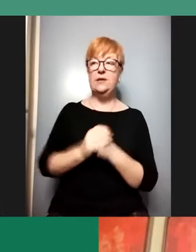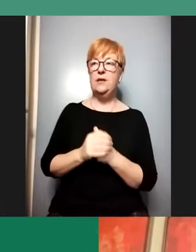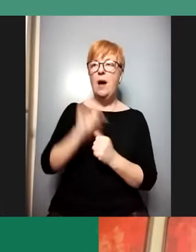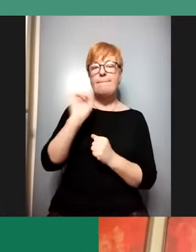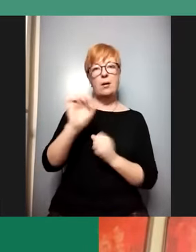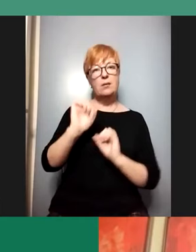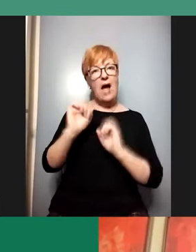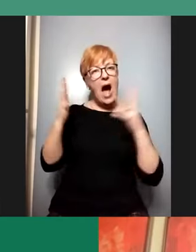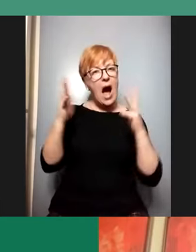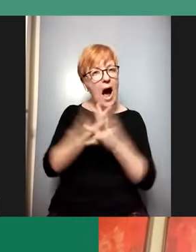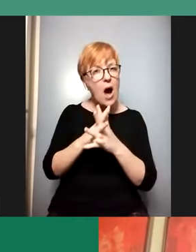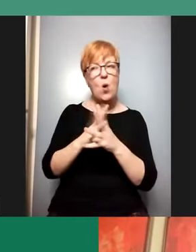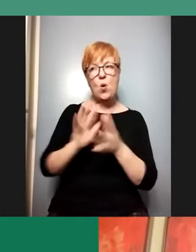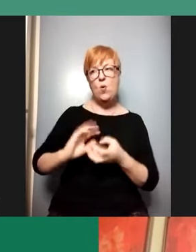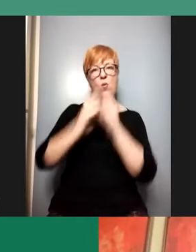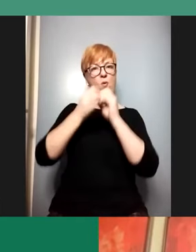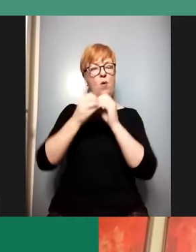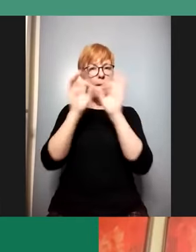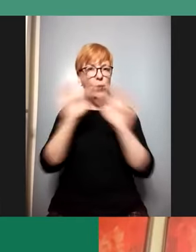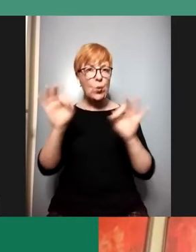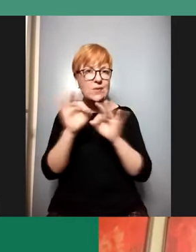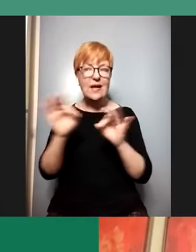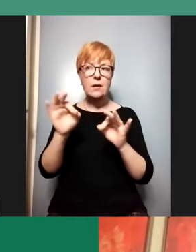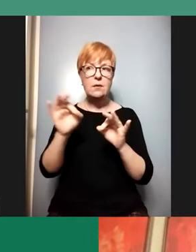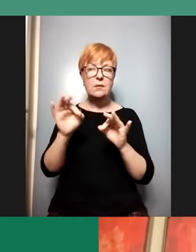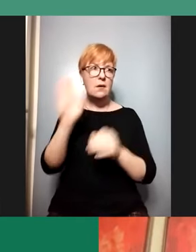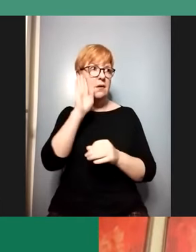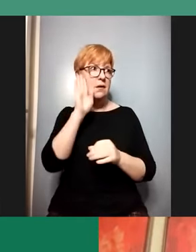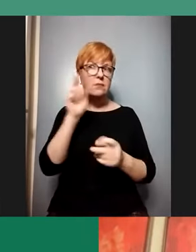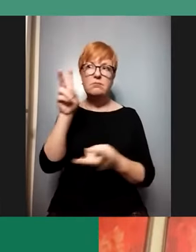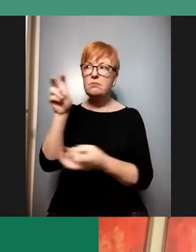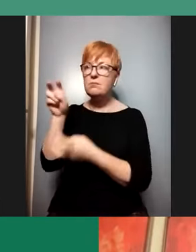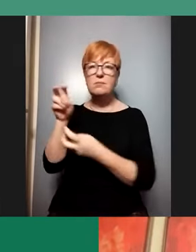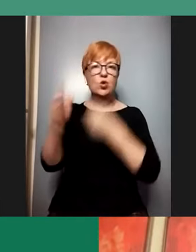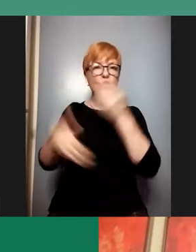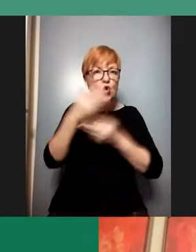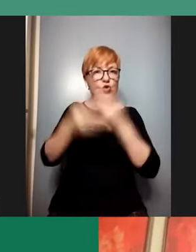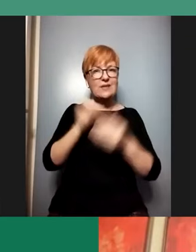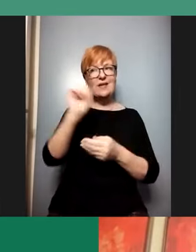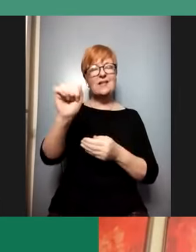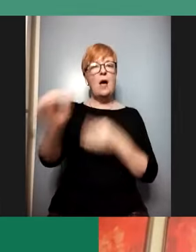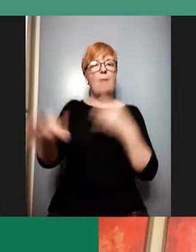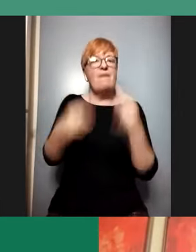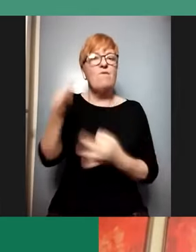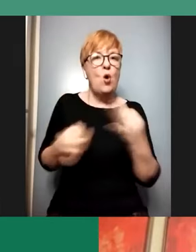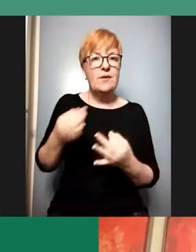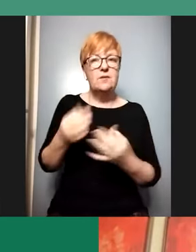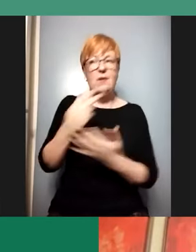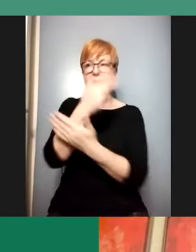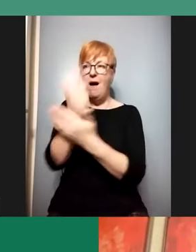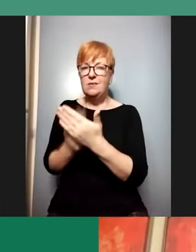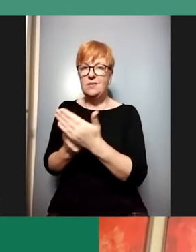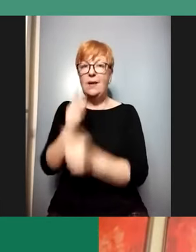lot of stories about him as a performer and an artist. So that was great. But on the other hand, I learned a lot about